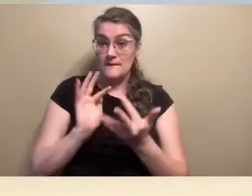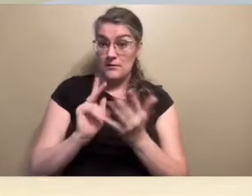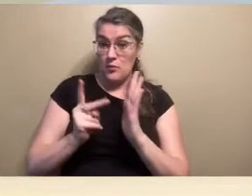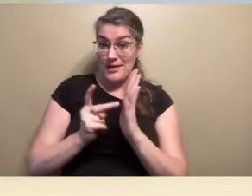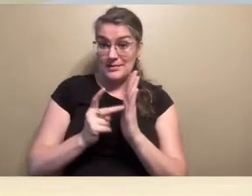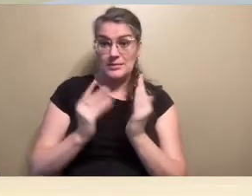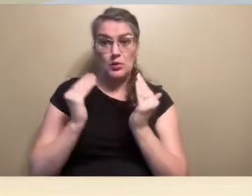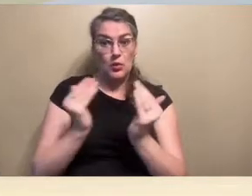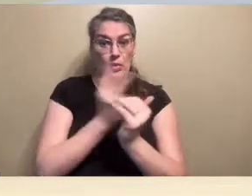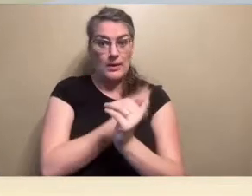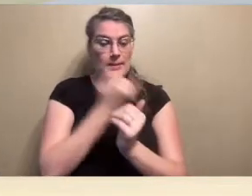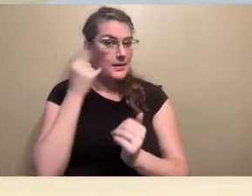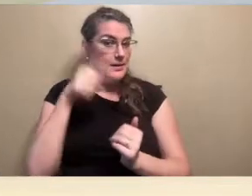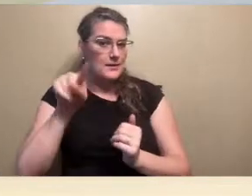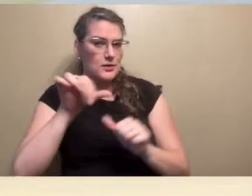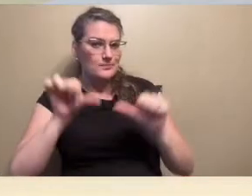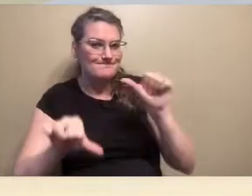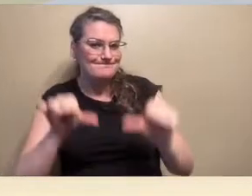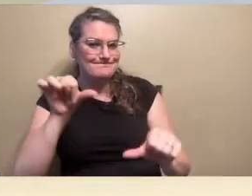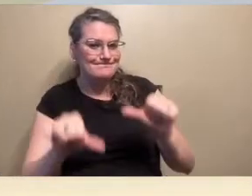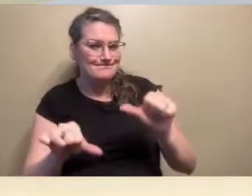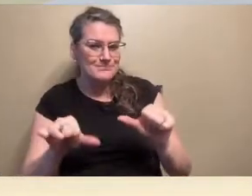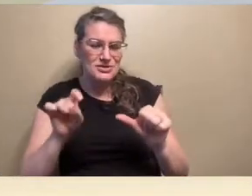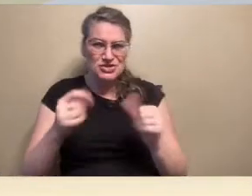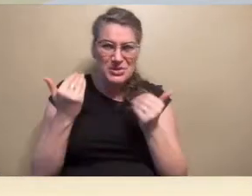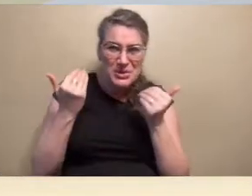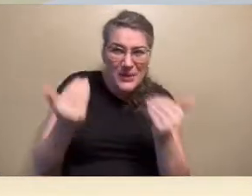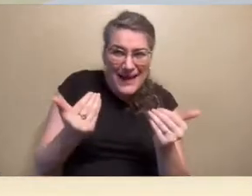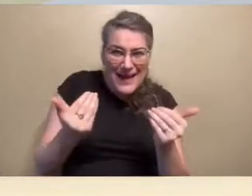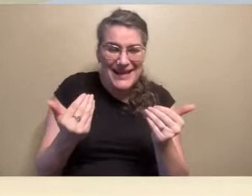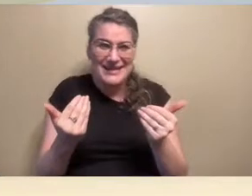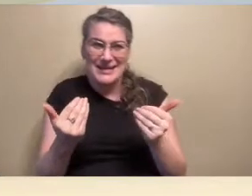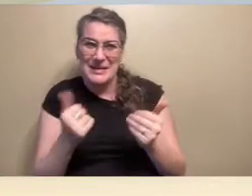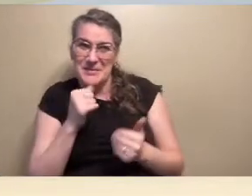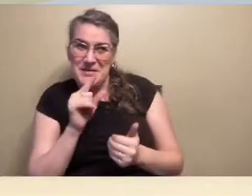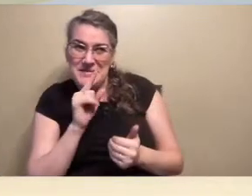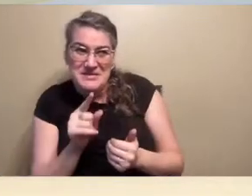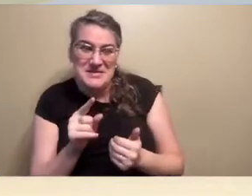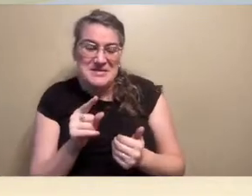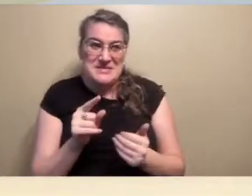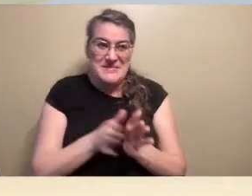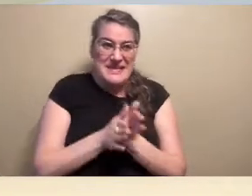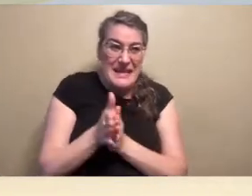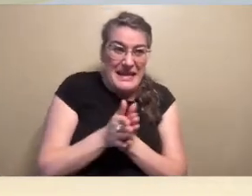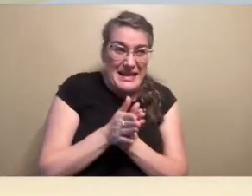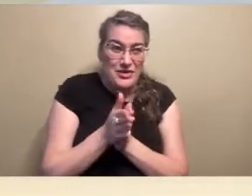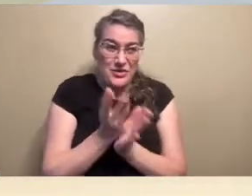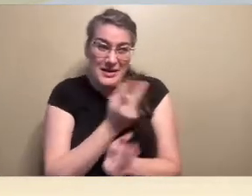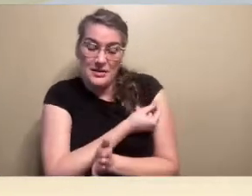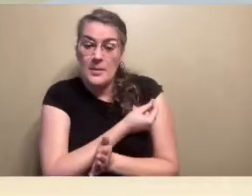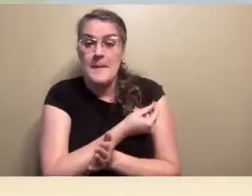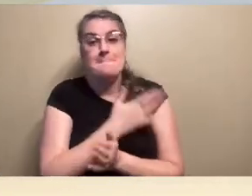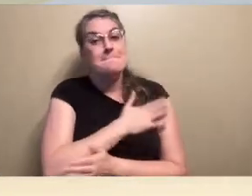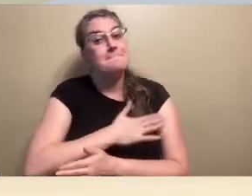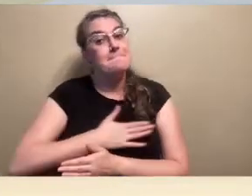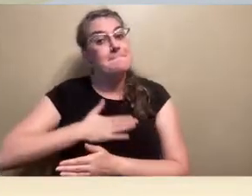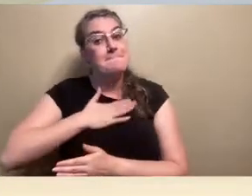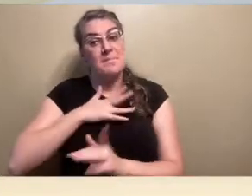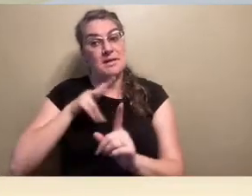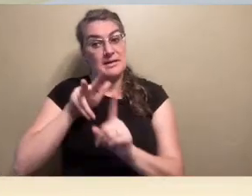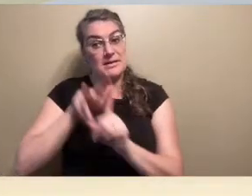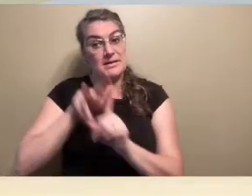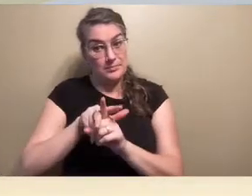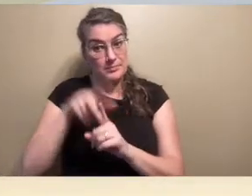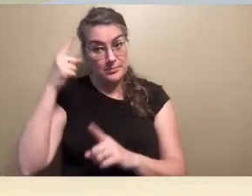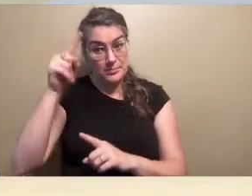getting vaccinated against COVID-19, please think about doing it for yourself, for your family and friends, and for our children